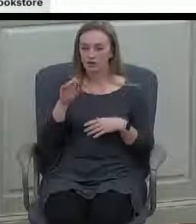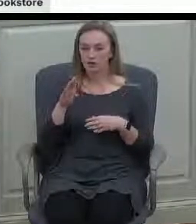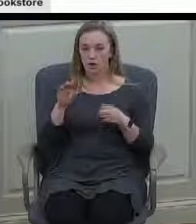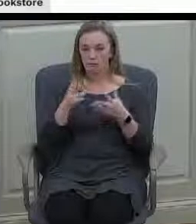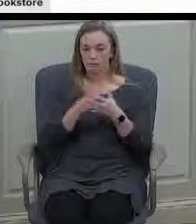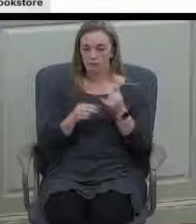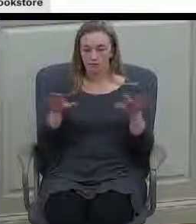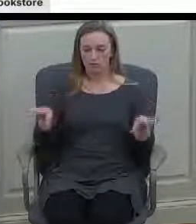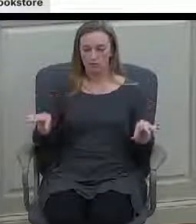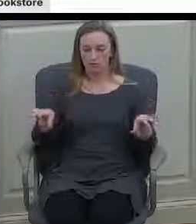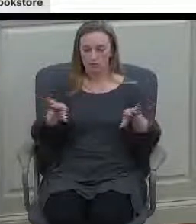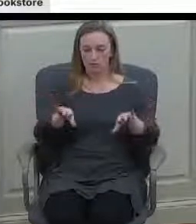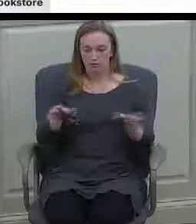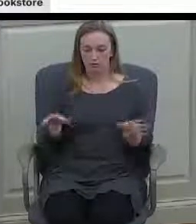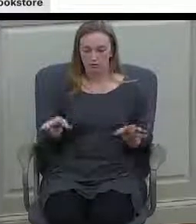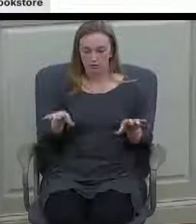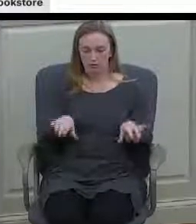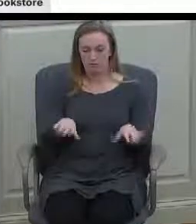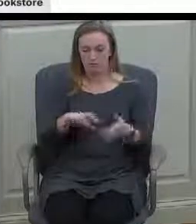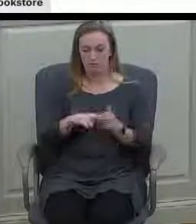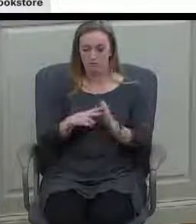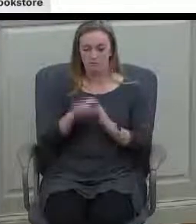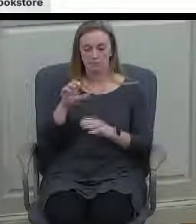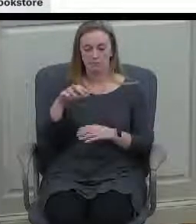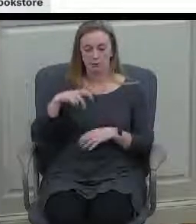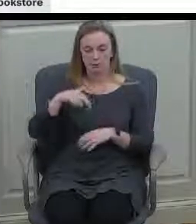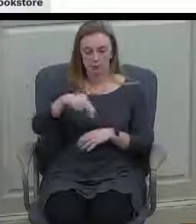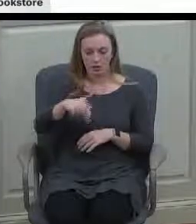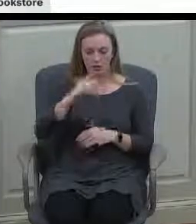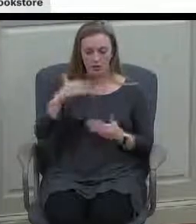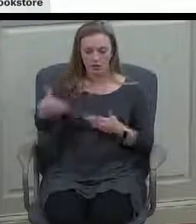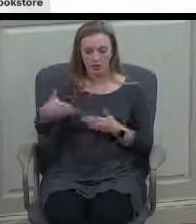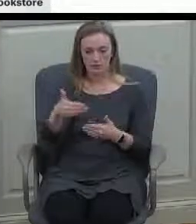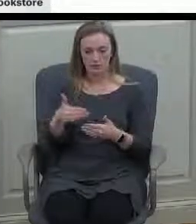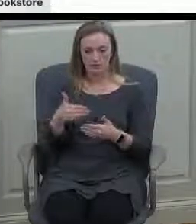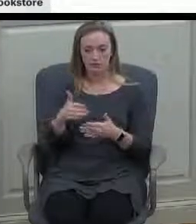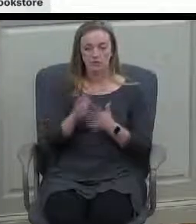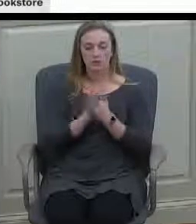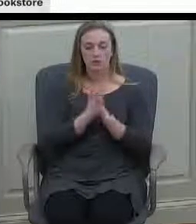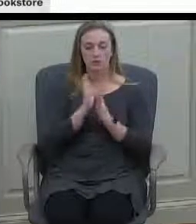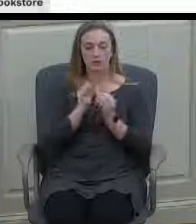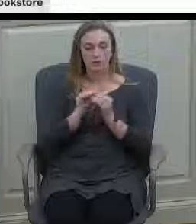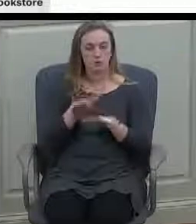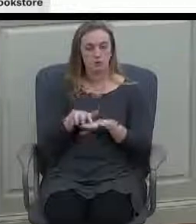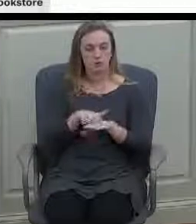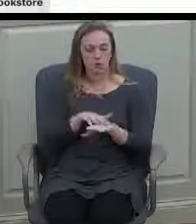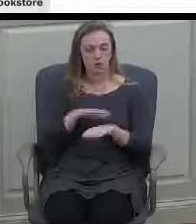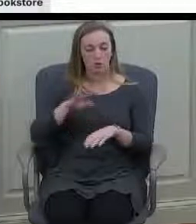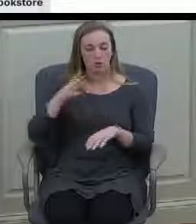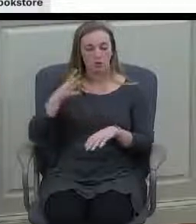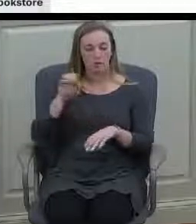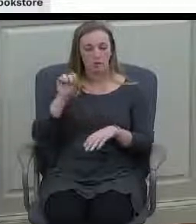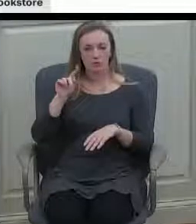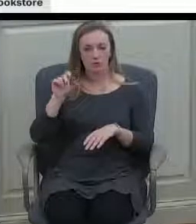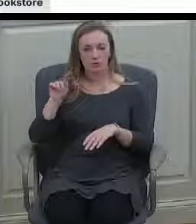the intersections. That reduces crosswalks, slows down traffic. On 4th Street, you'll see we've restriped